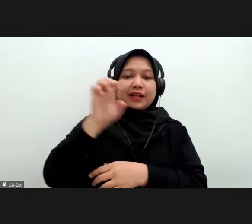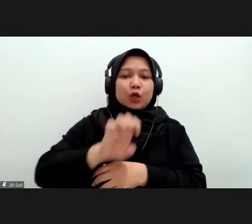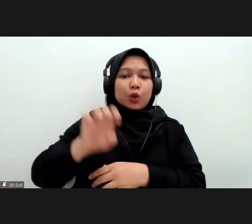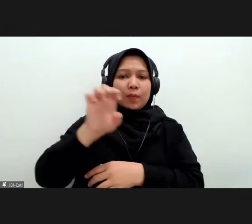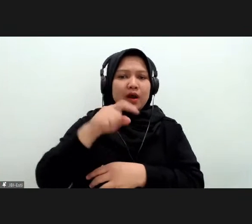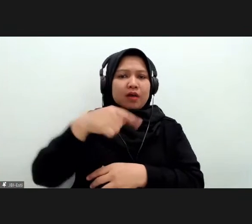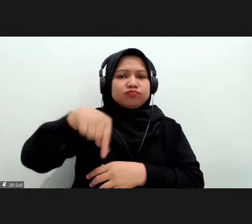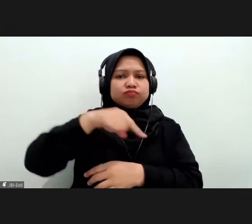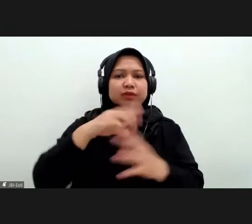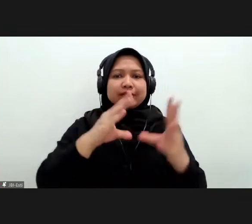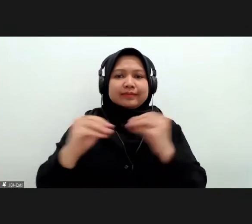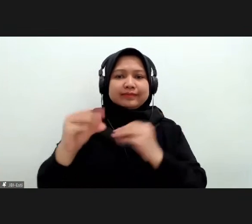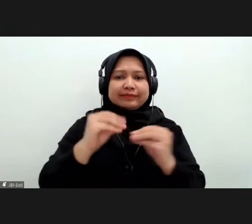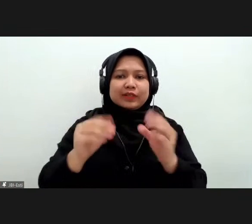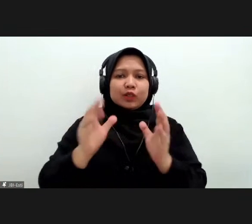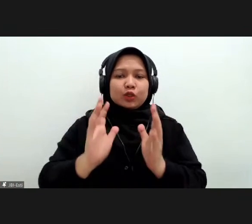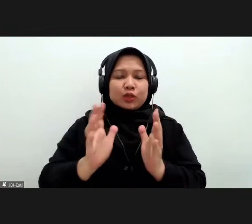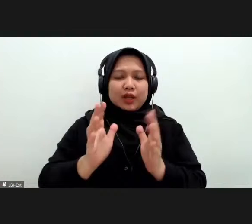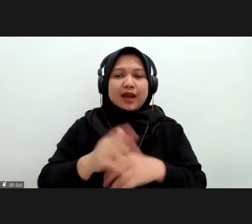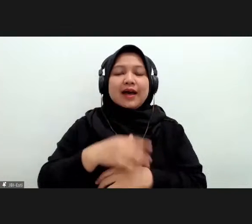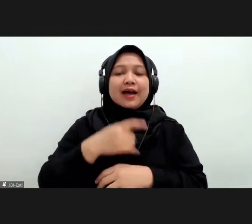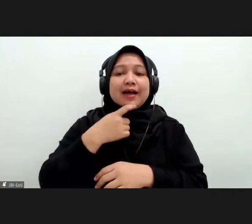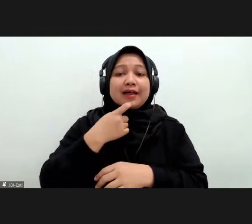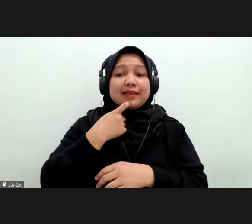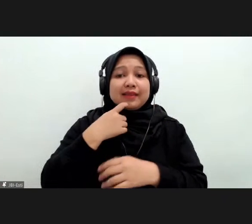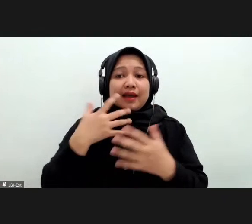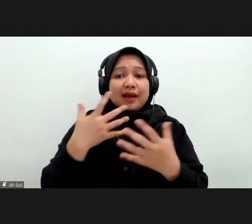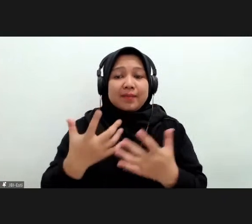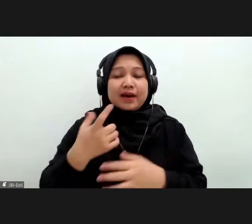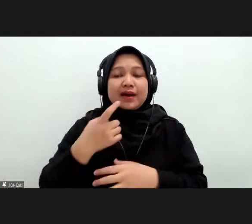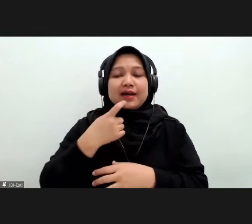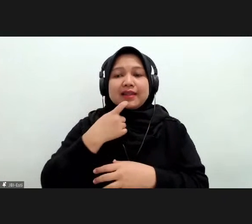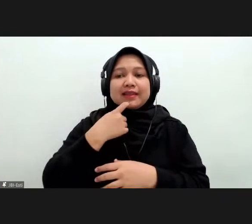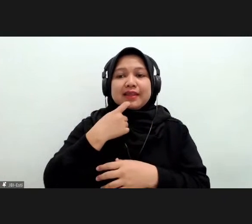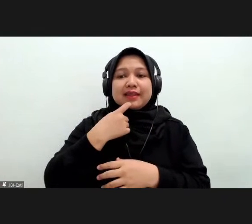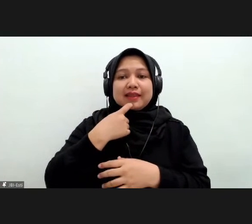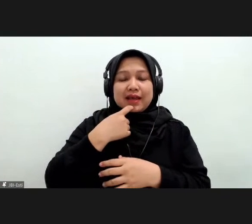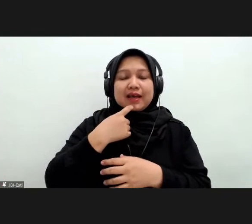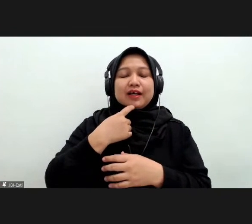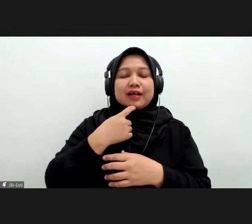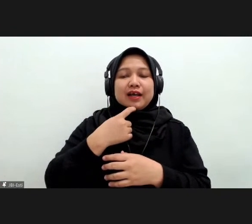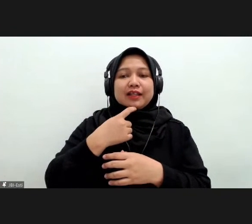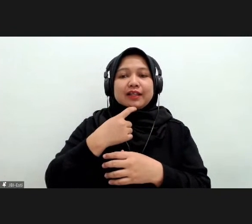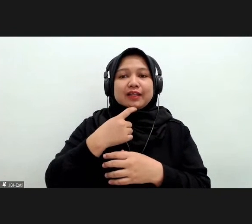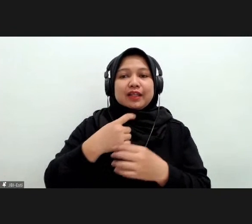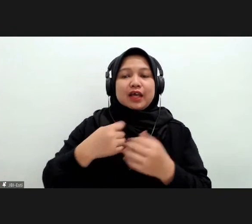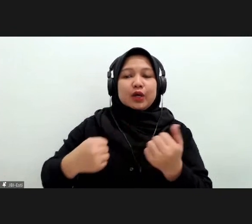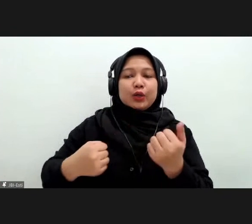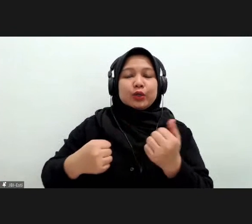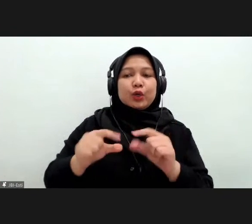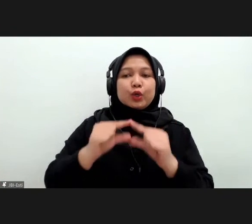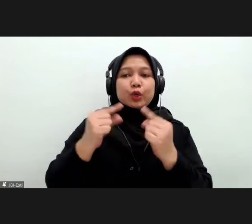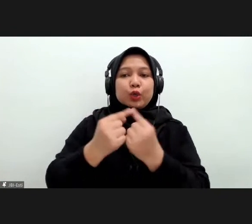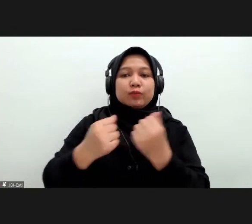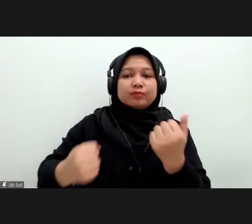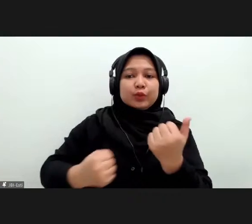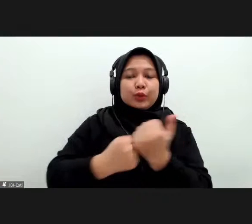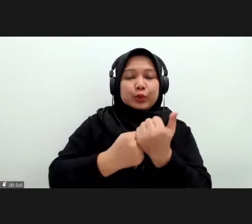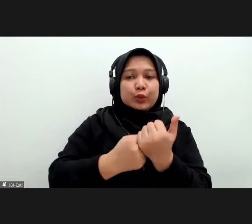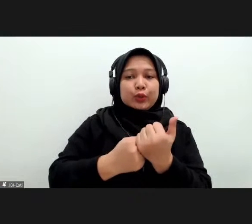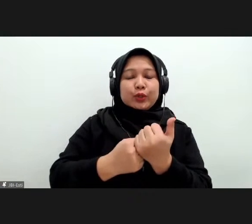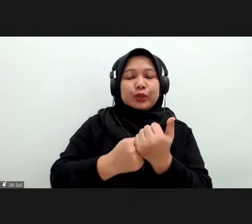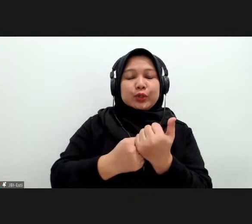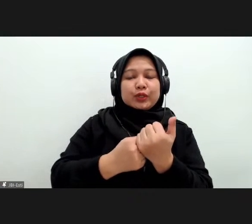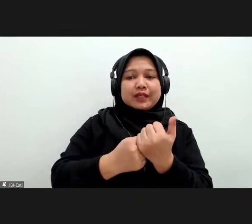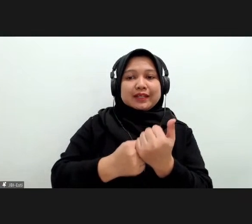group during Indonesia's presidency in G20 and in C20 it's a momentum itself that all